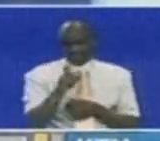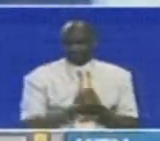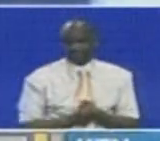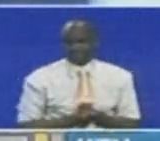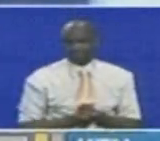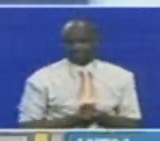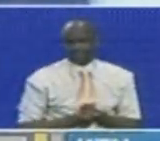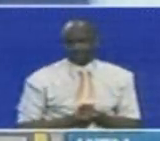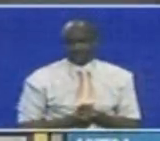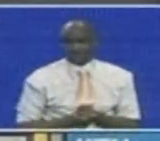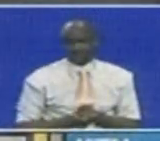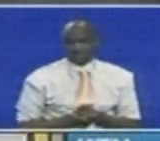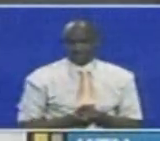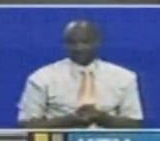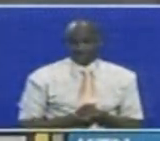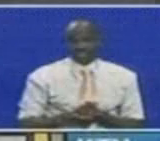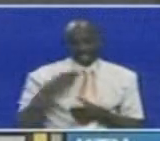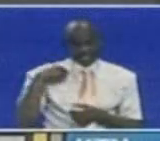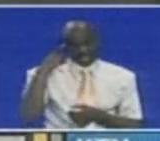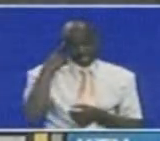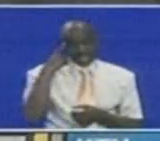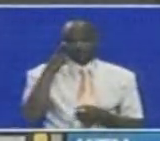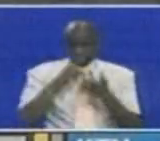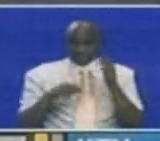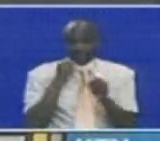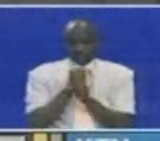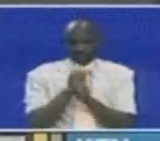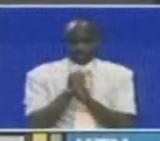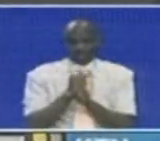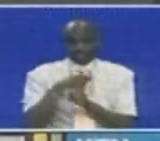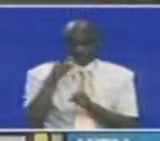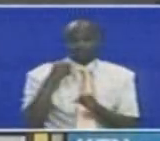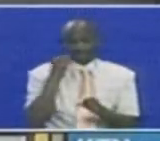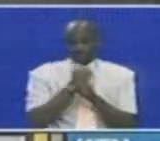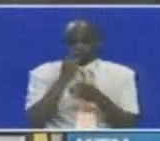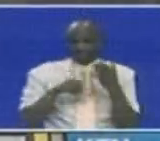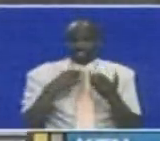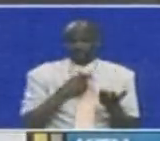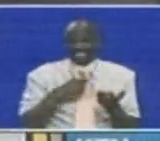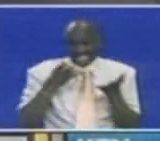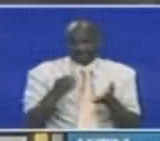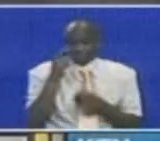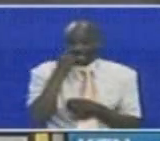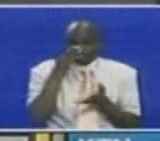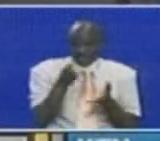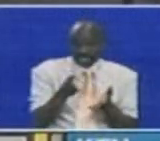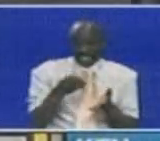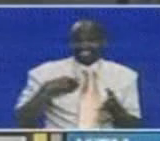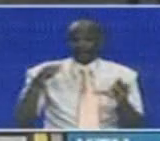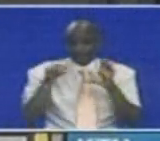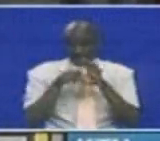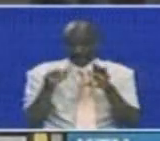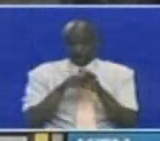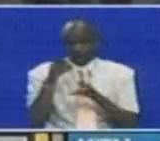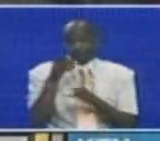We still feel that the international community should do more about it. For South Sudan today is a member of the family